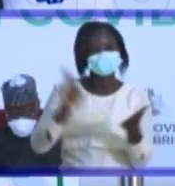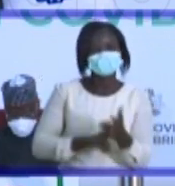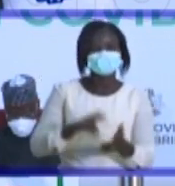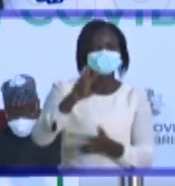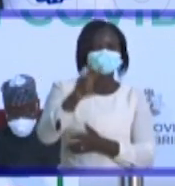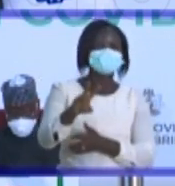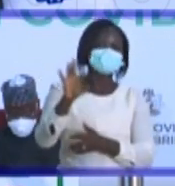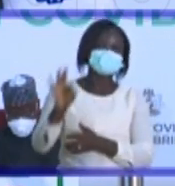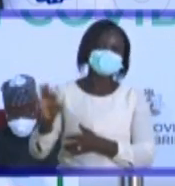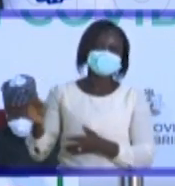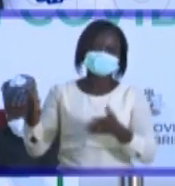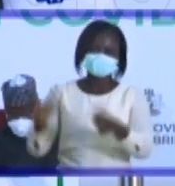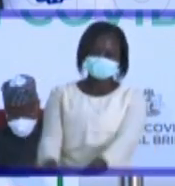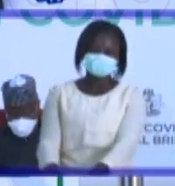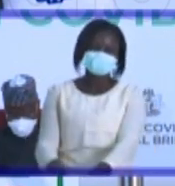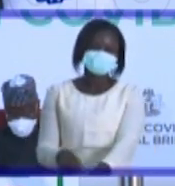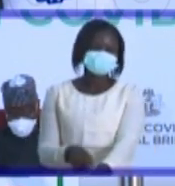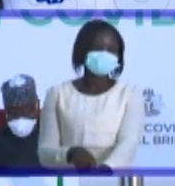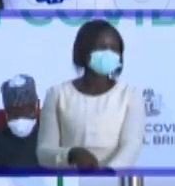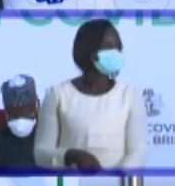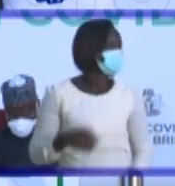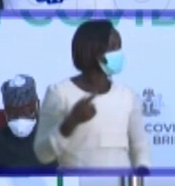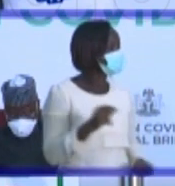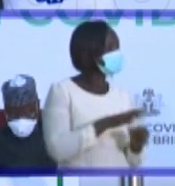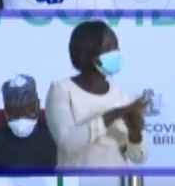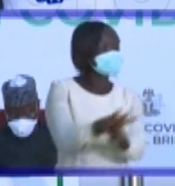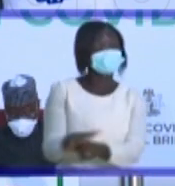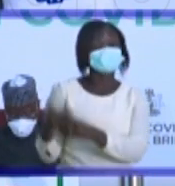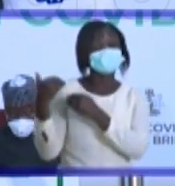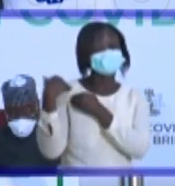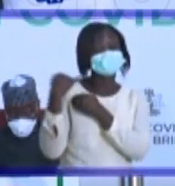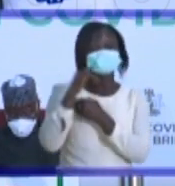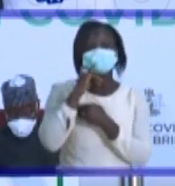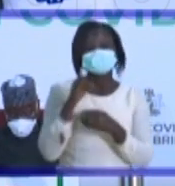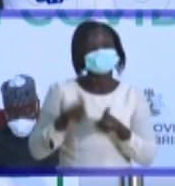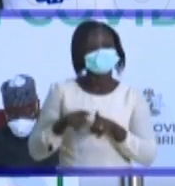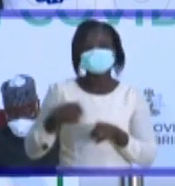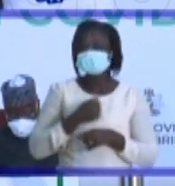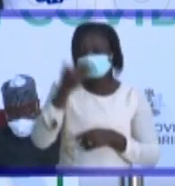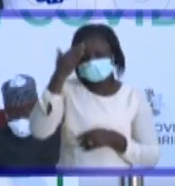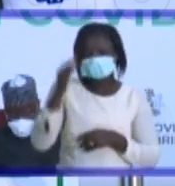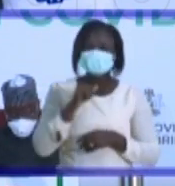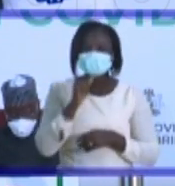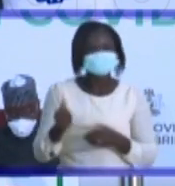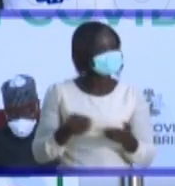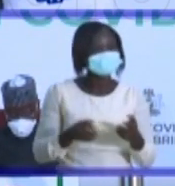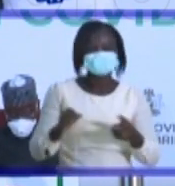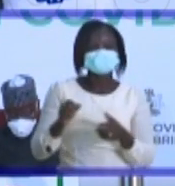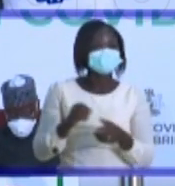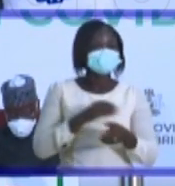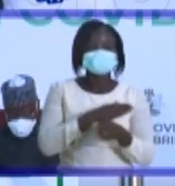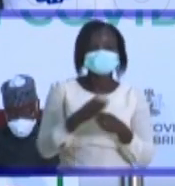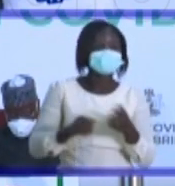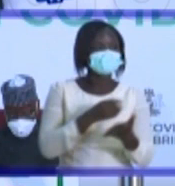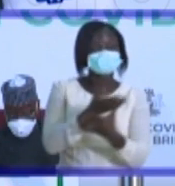299 fatalities. The COVID-19 burden is, as we know, not evenly distributed within